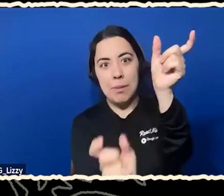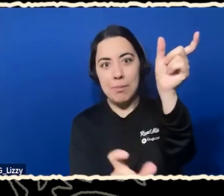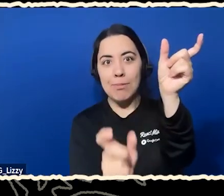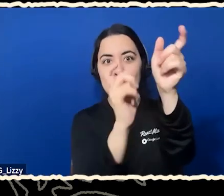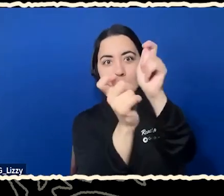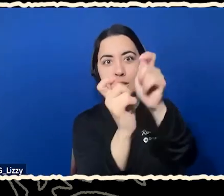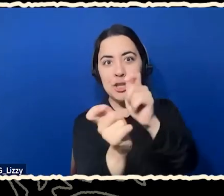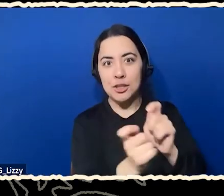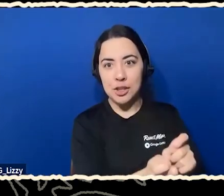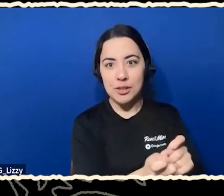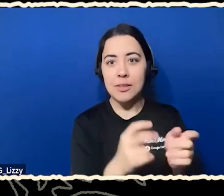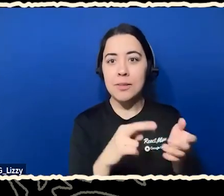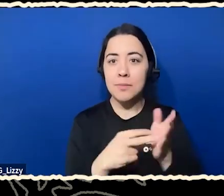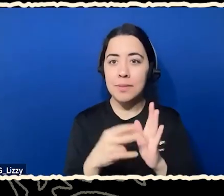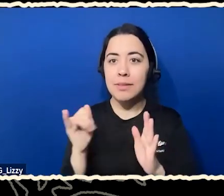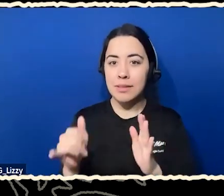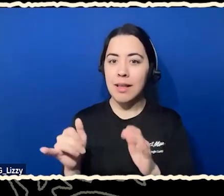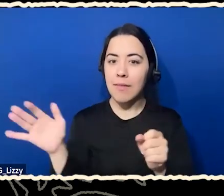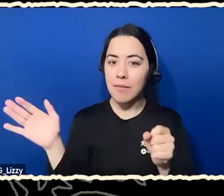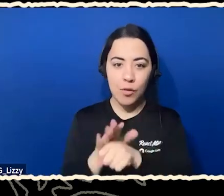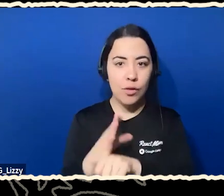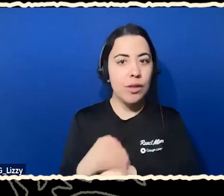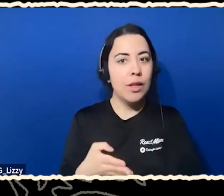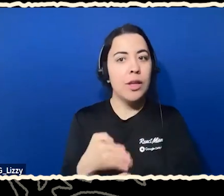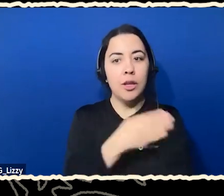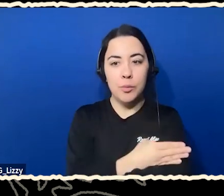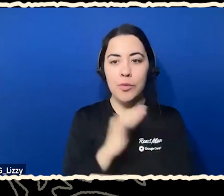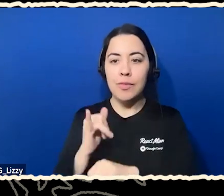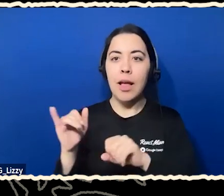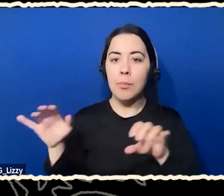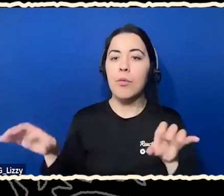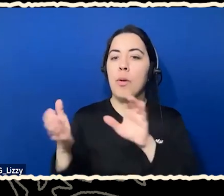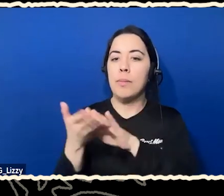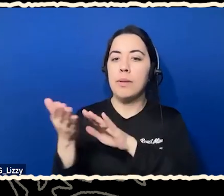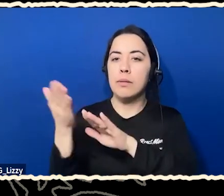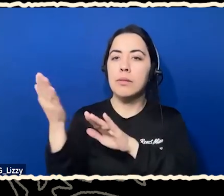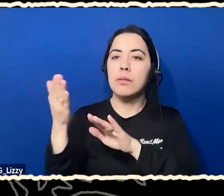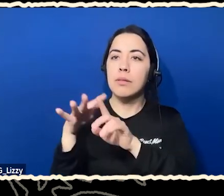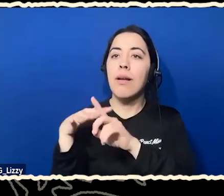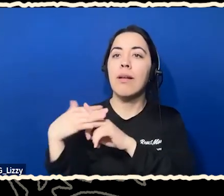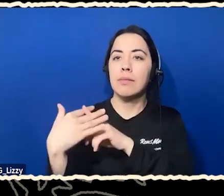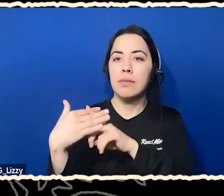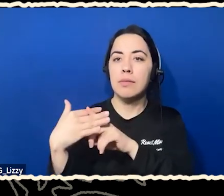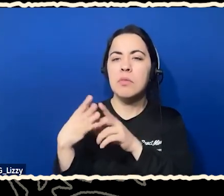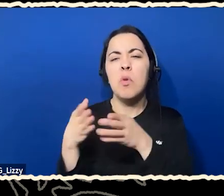this does actually significantly improve the performance of context overall.